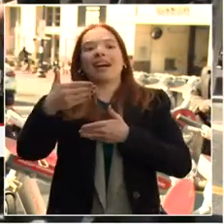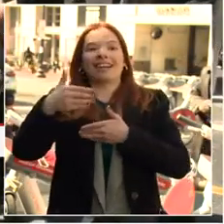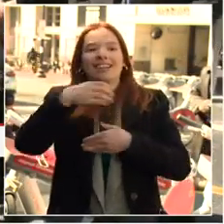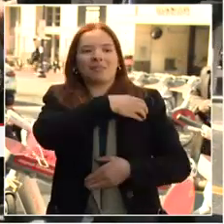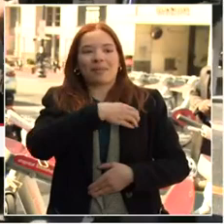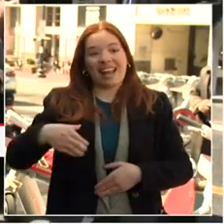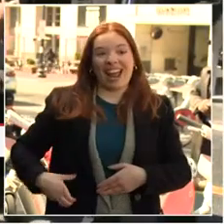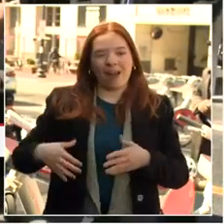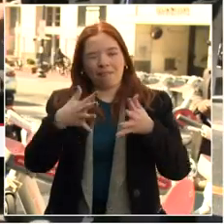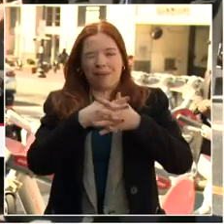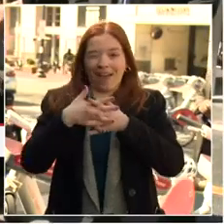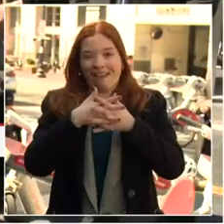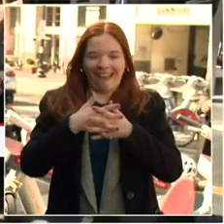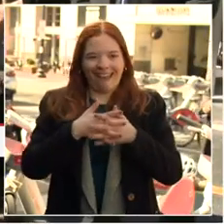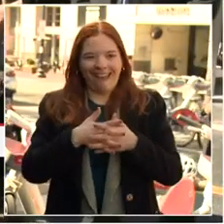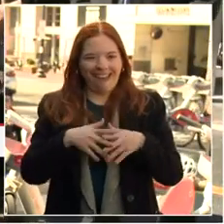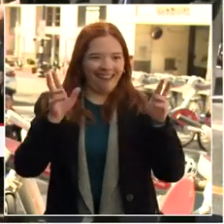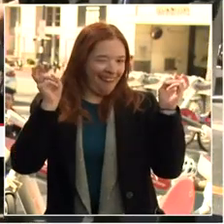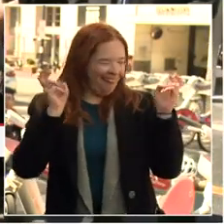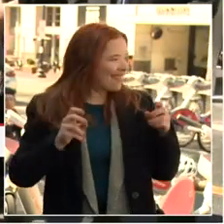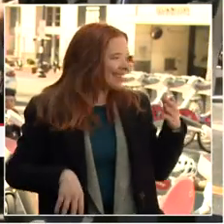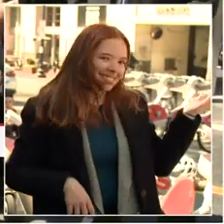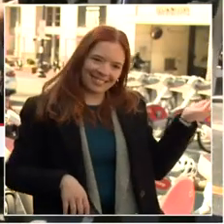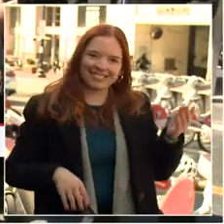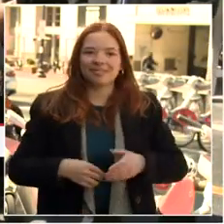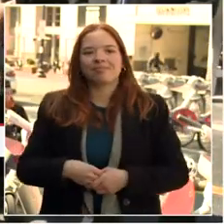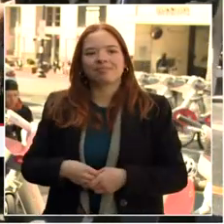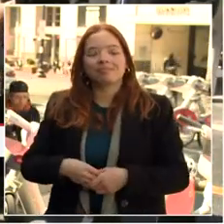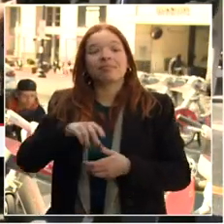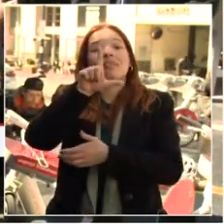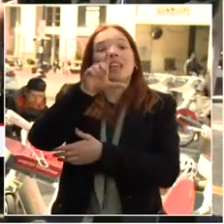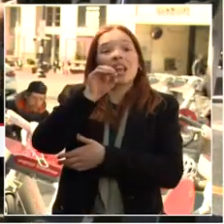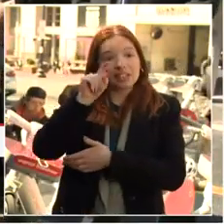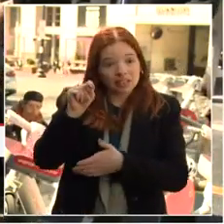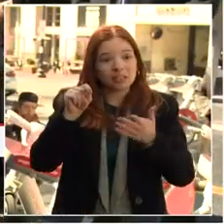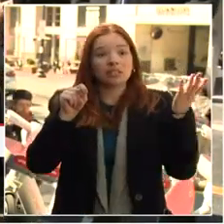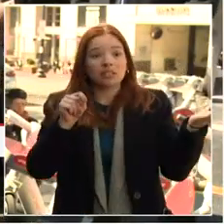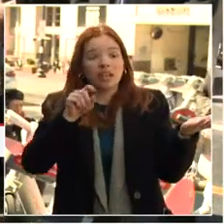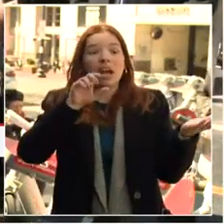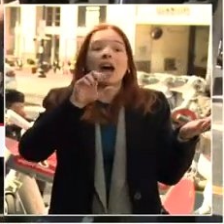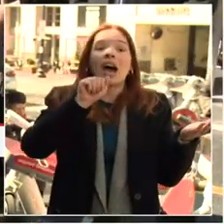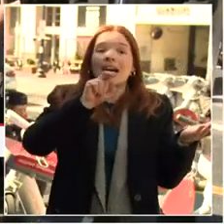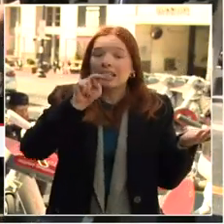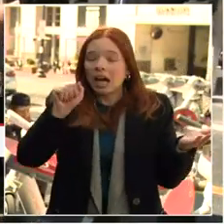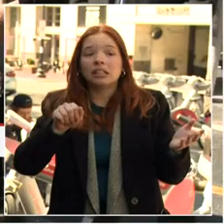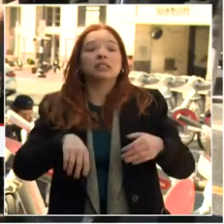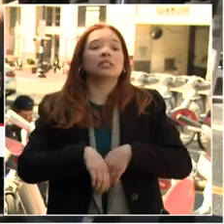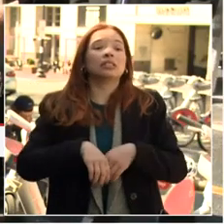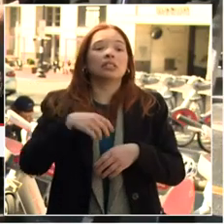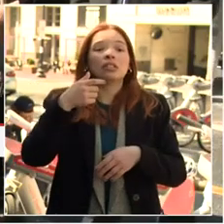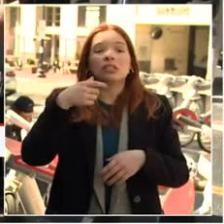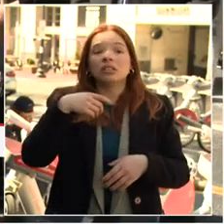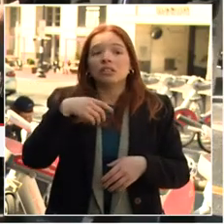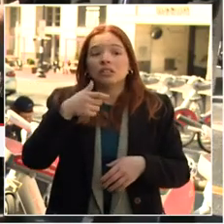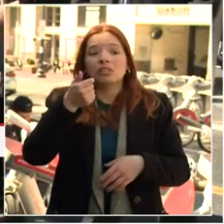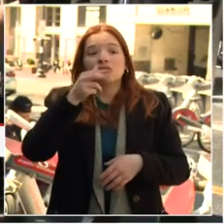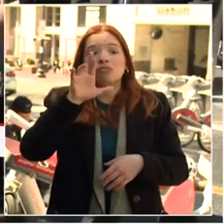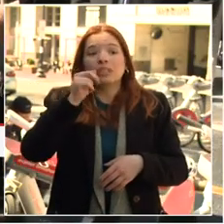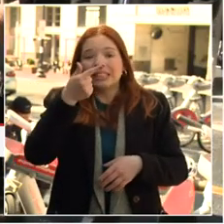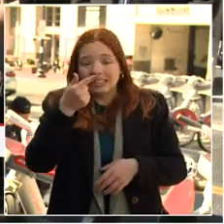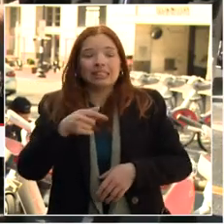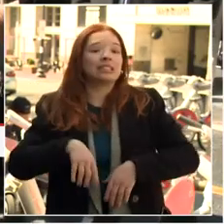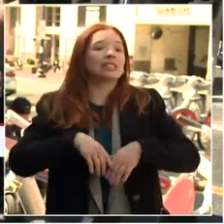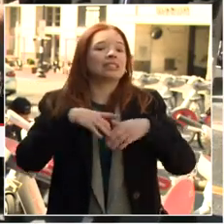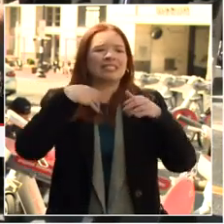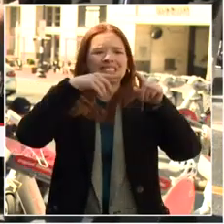Also, a big thanks to Director Lott, Anna, Aaron, and Greg from DDOT's CABI team, who have worked through all the details to make this finally happen.